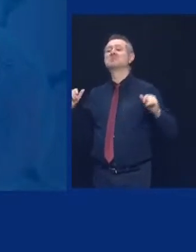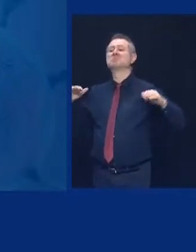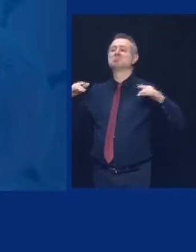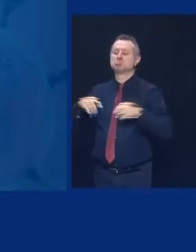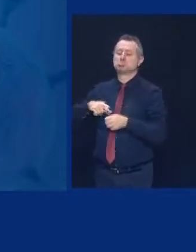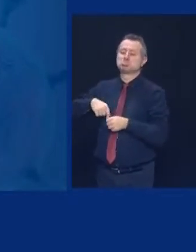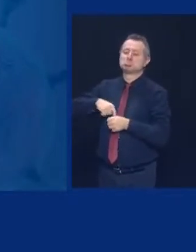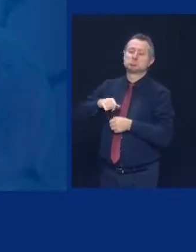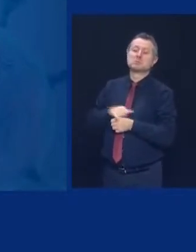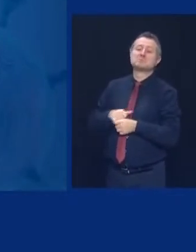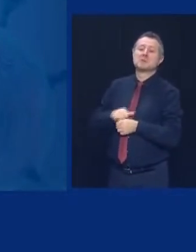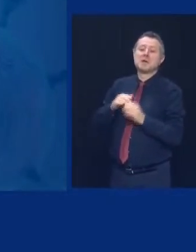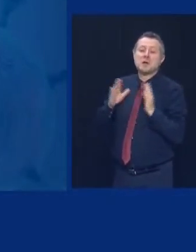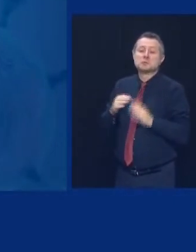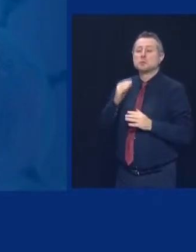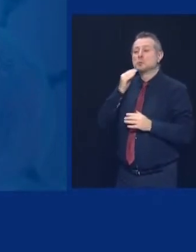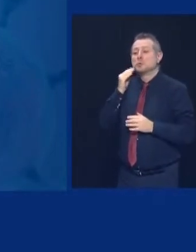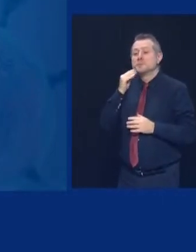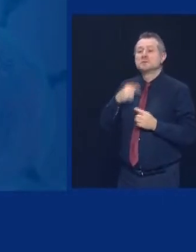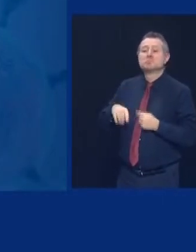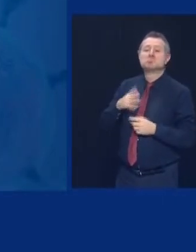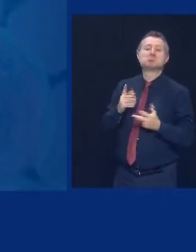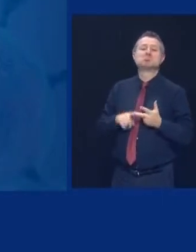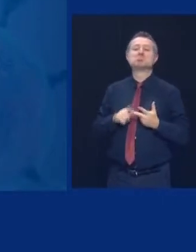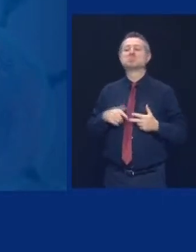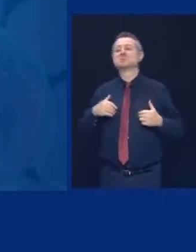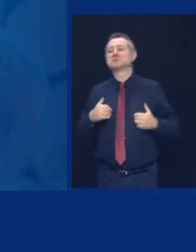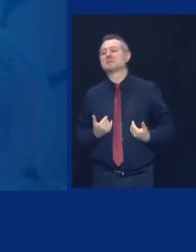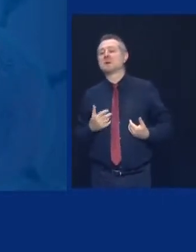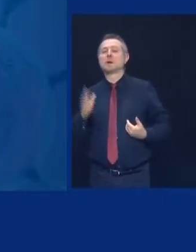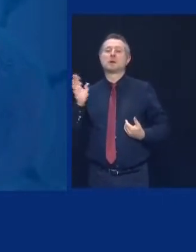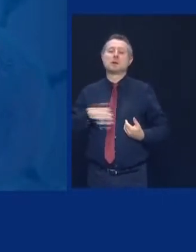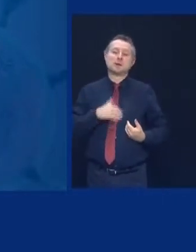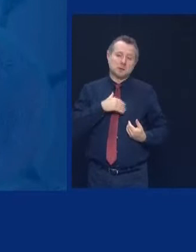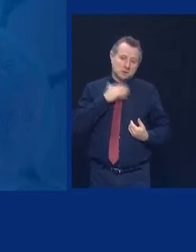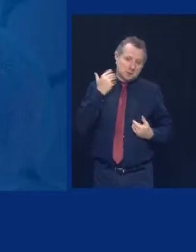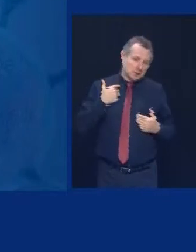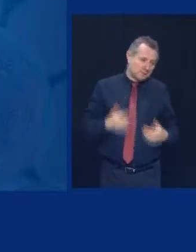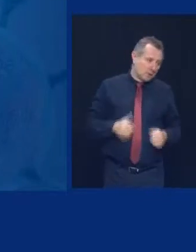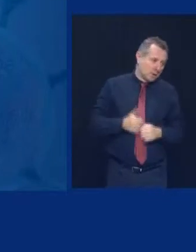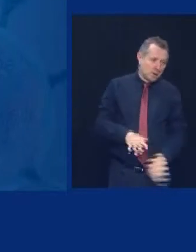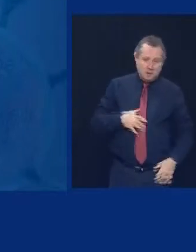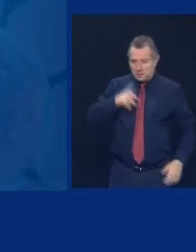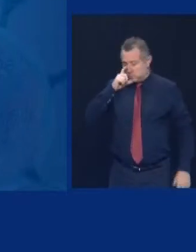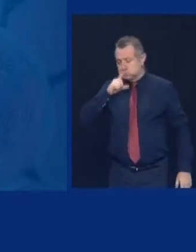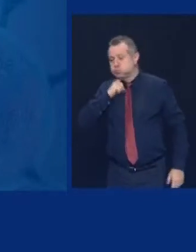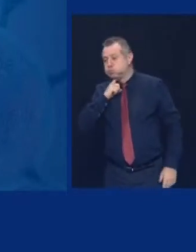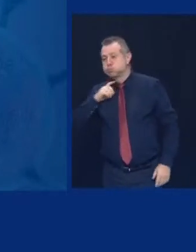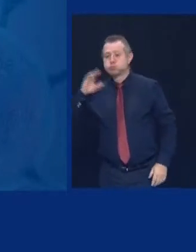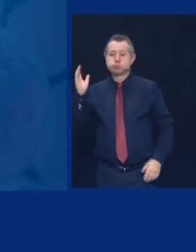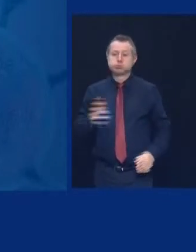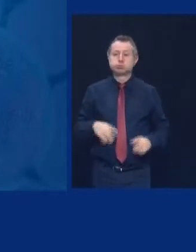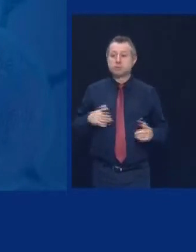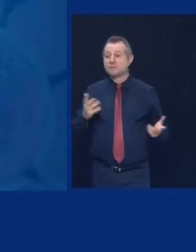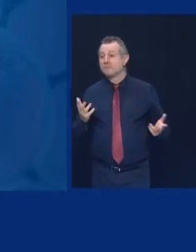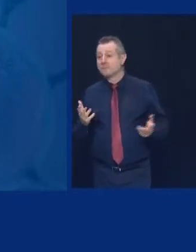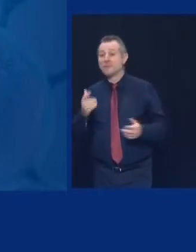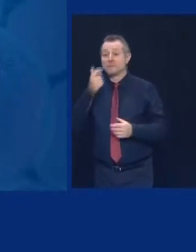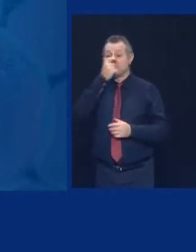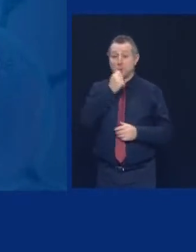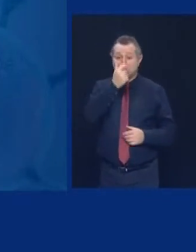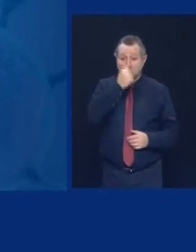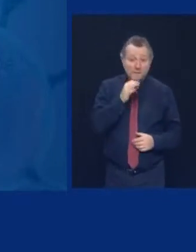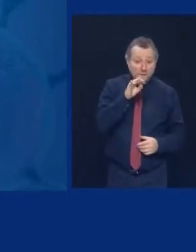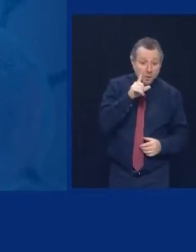fatigue, meaning I don't want to follow the rules, then flu, and then it went up everywhere in all the other states.